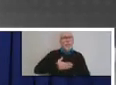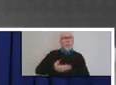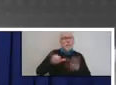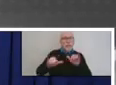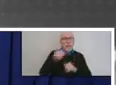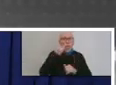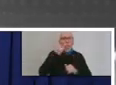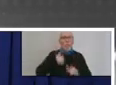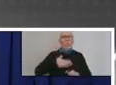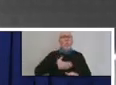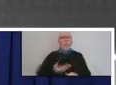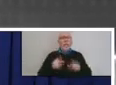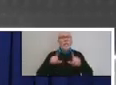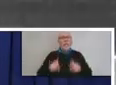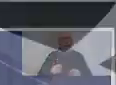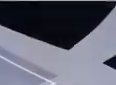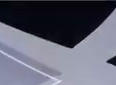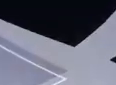regularly scheduled programming.